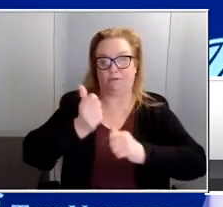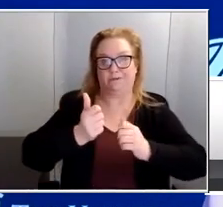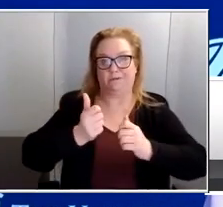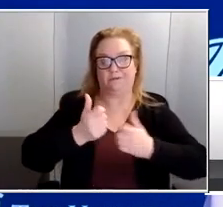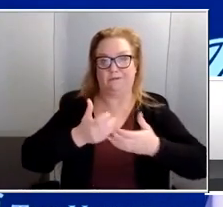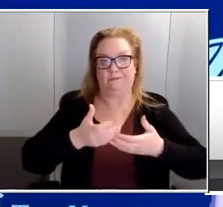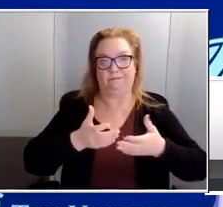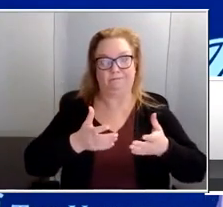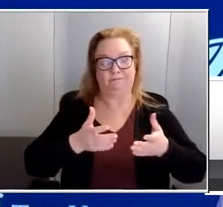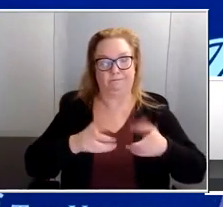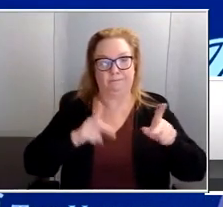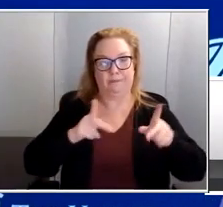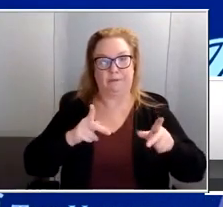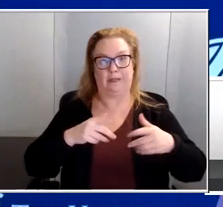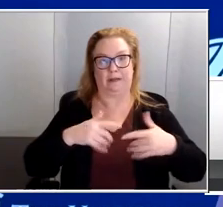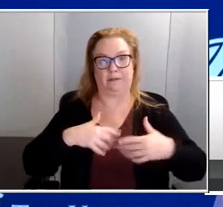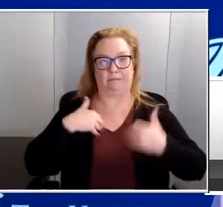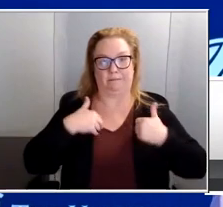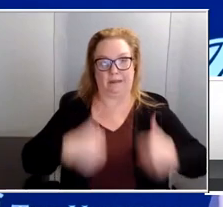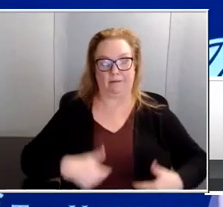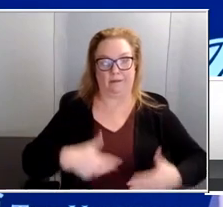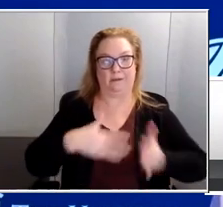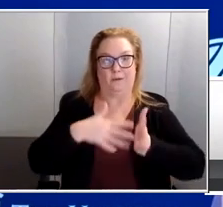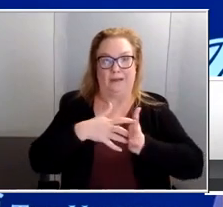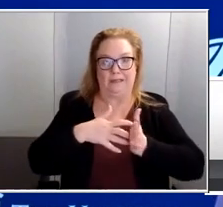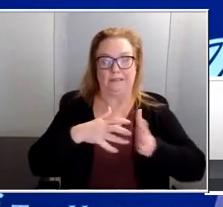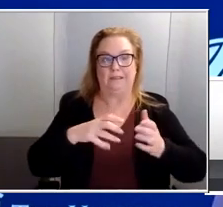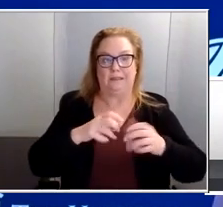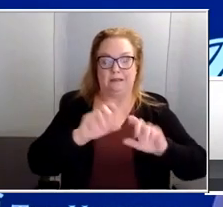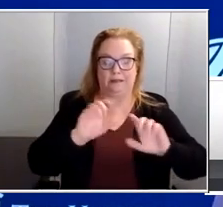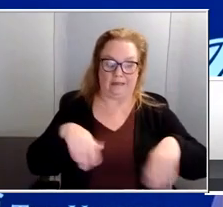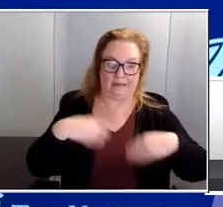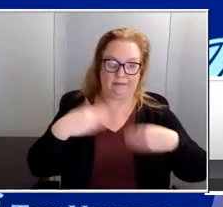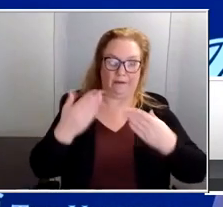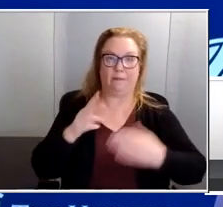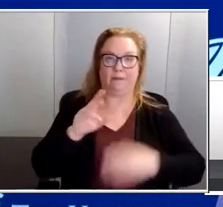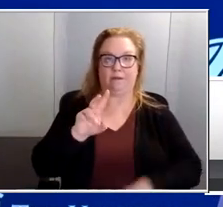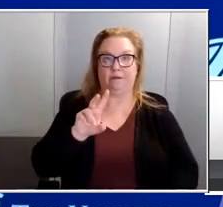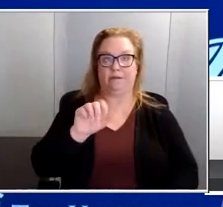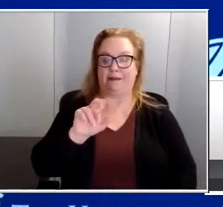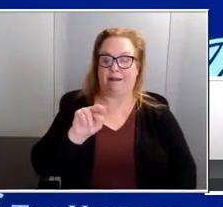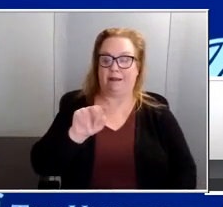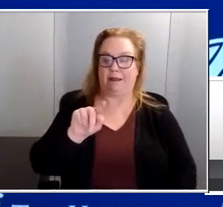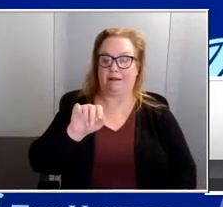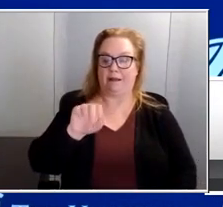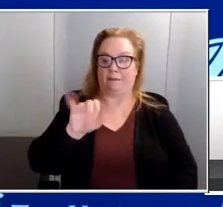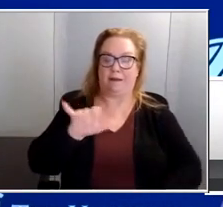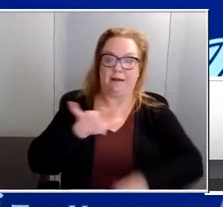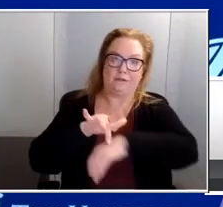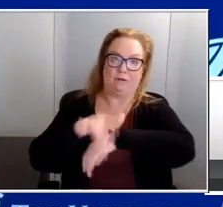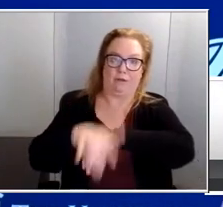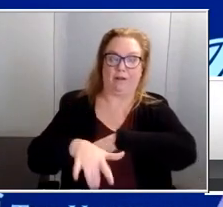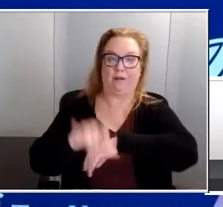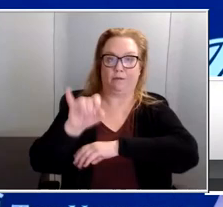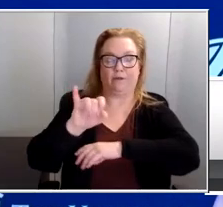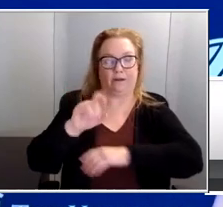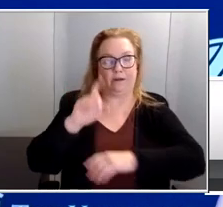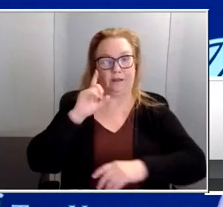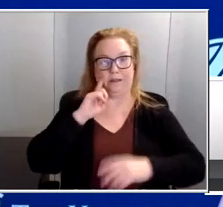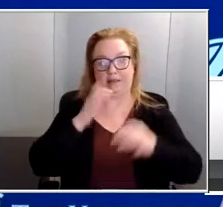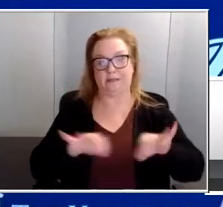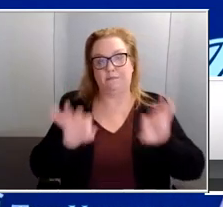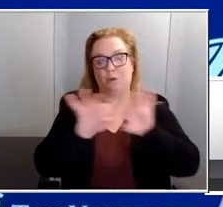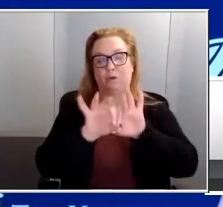by getting them vaccinated, getting them those antivirals early on in the infection process, then I think that's important.